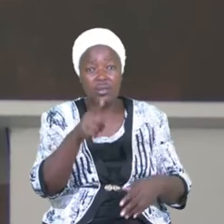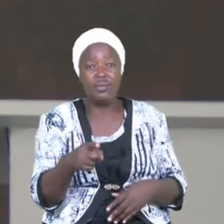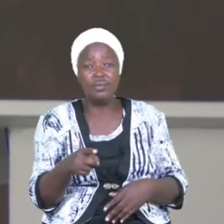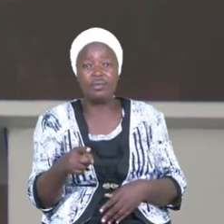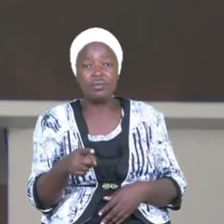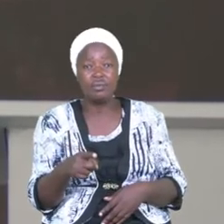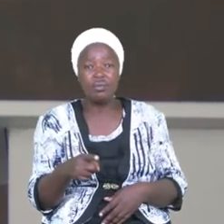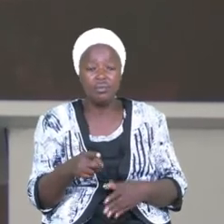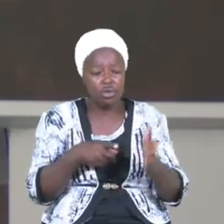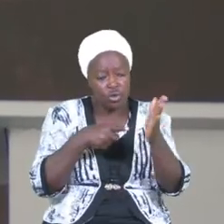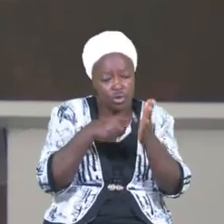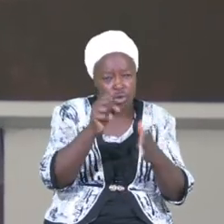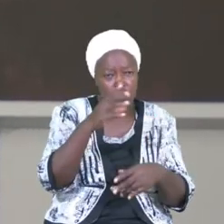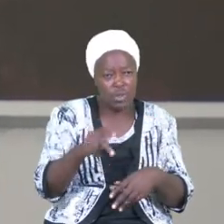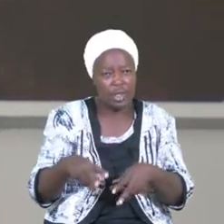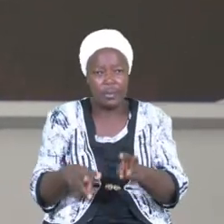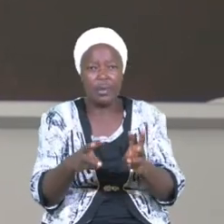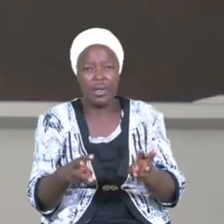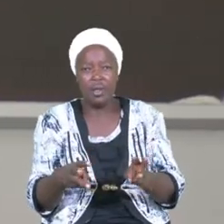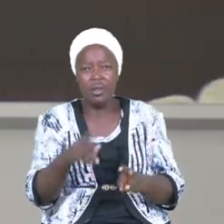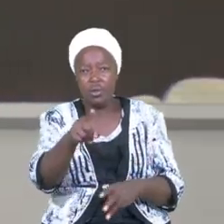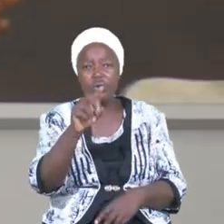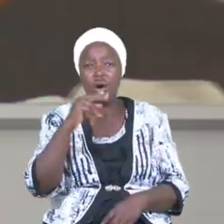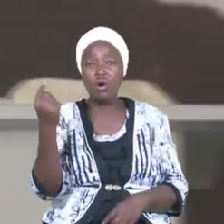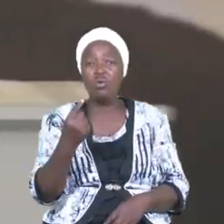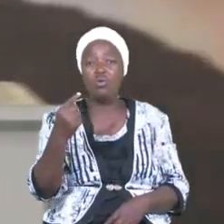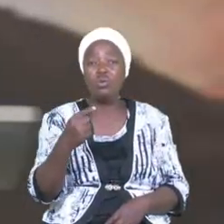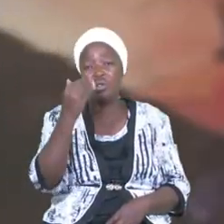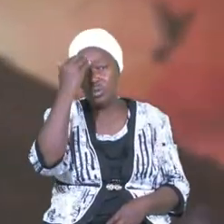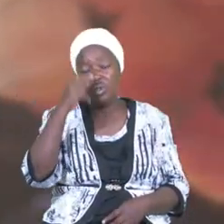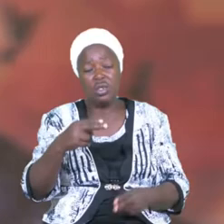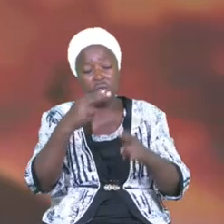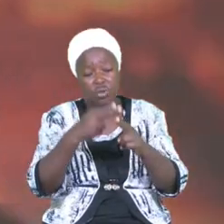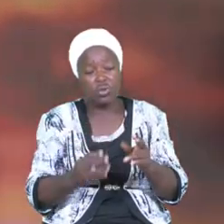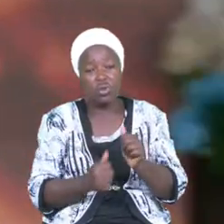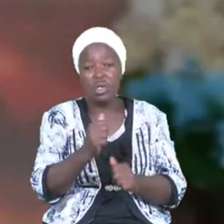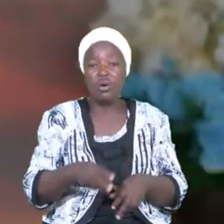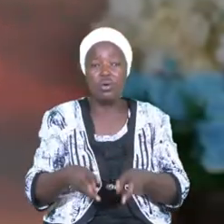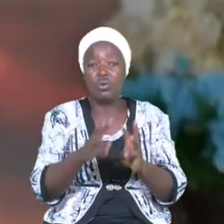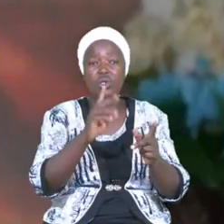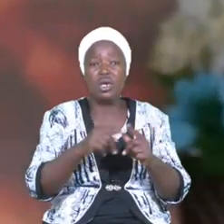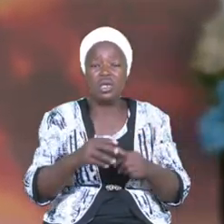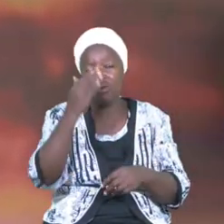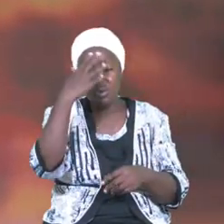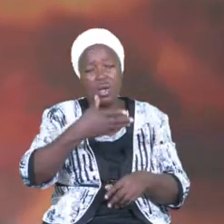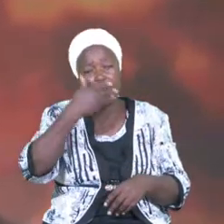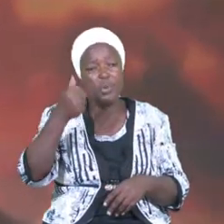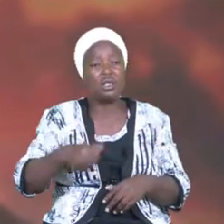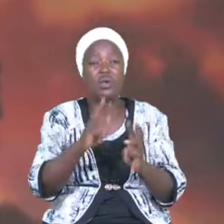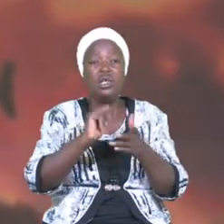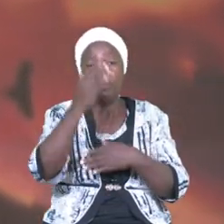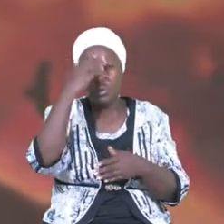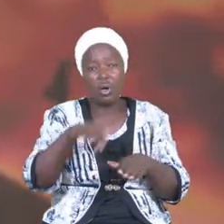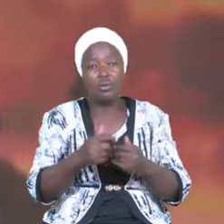shows you the way, you always know a shorter route, a better way, and you know the way you are going to do it, and you never